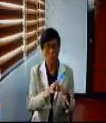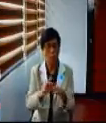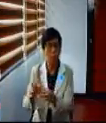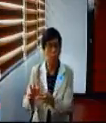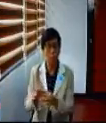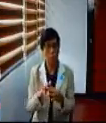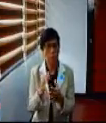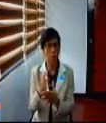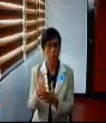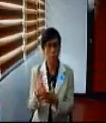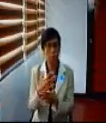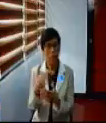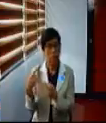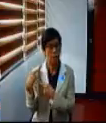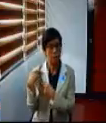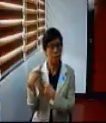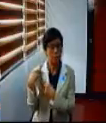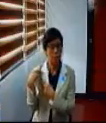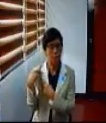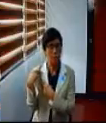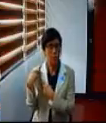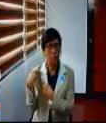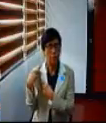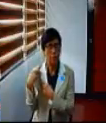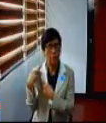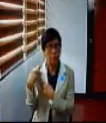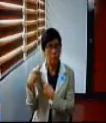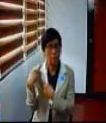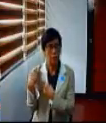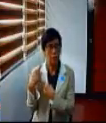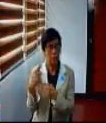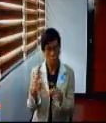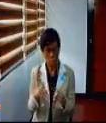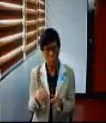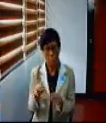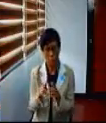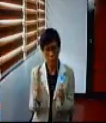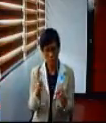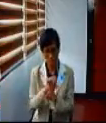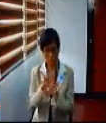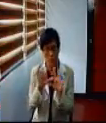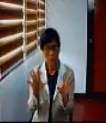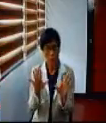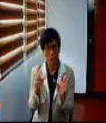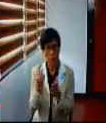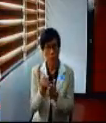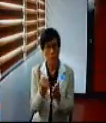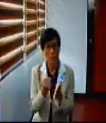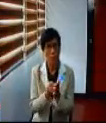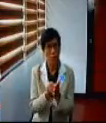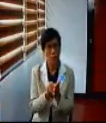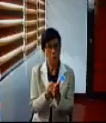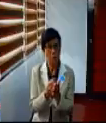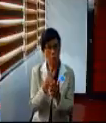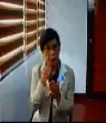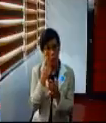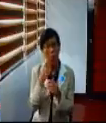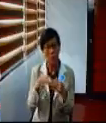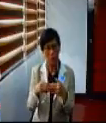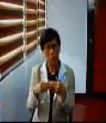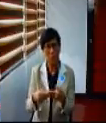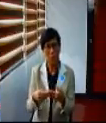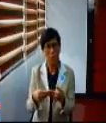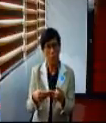shared responsibility. It was also very clear that the standards had to be flexible enough to